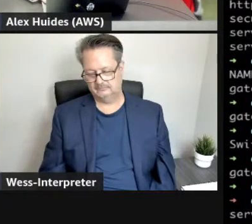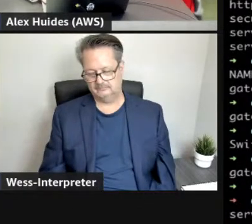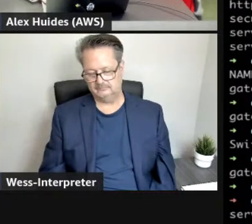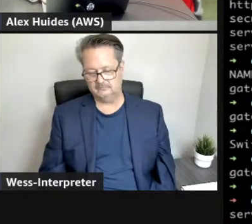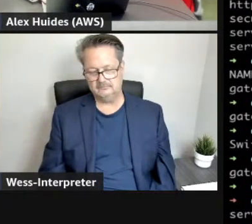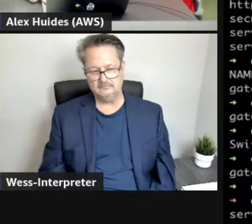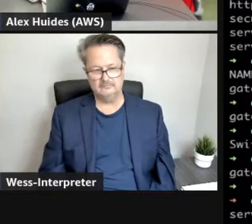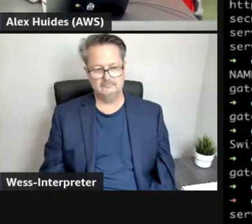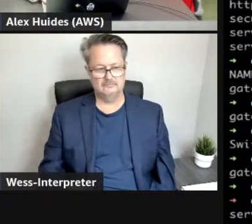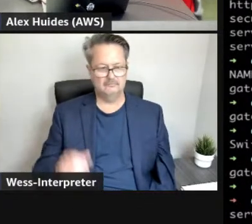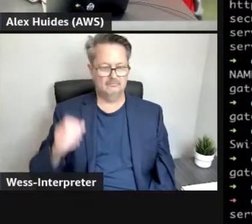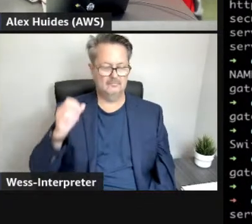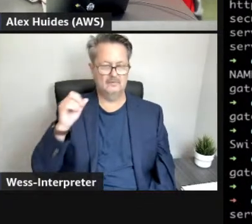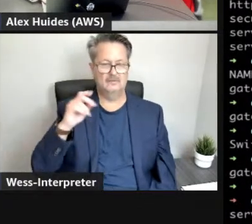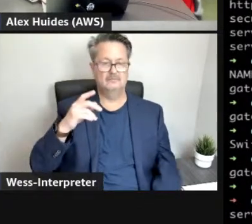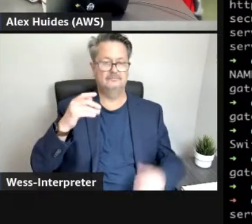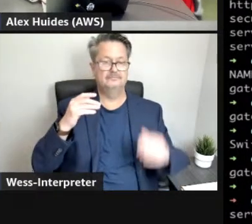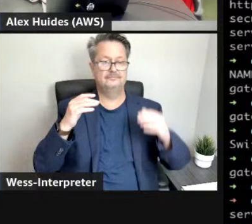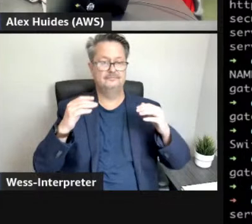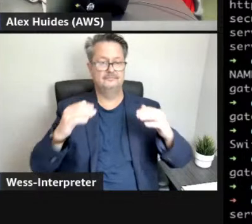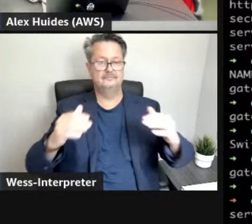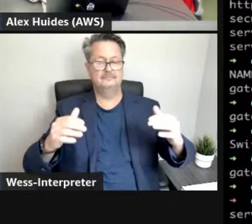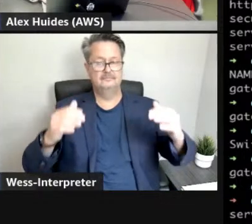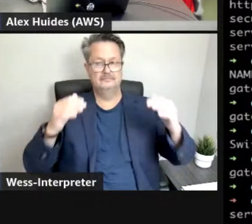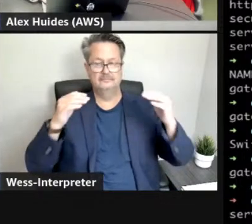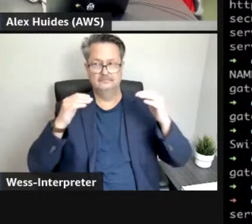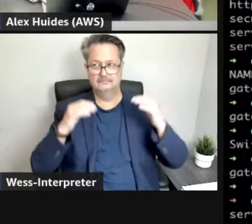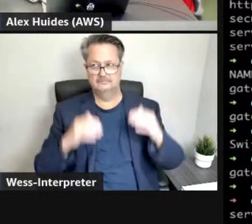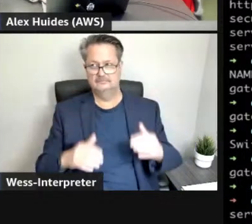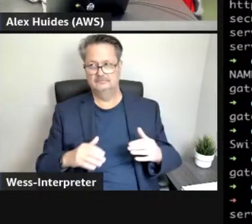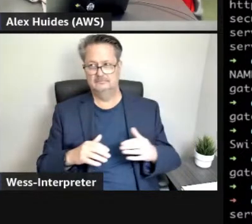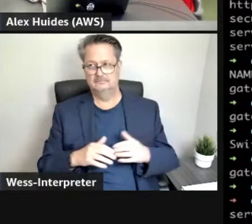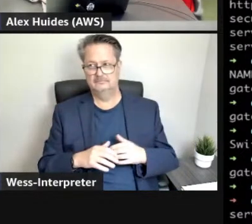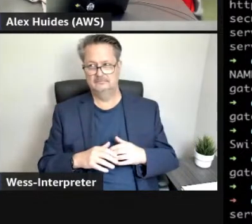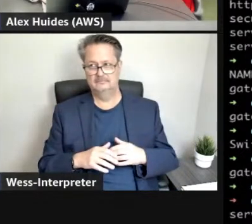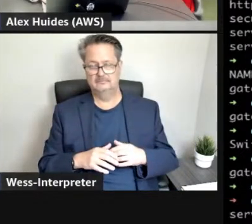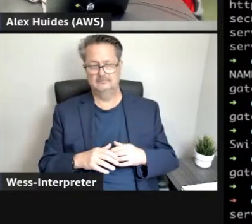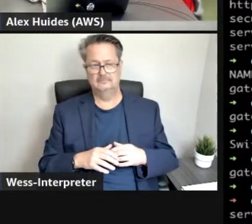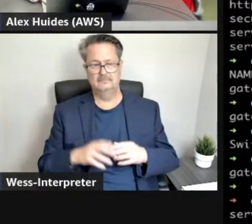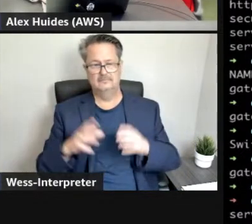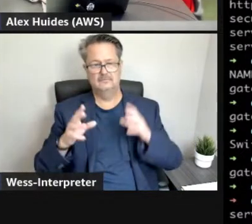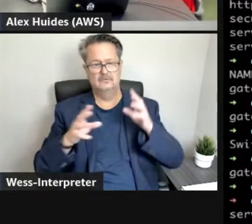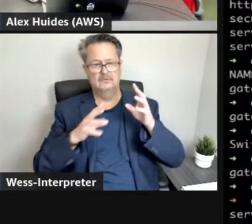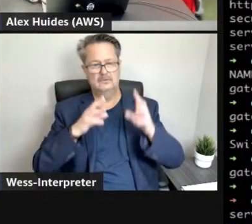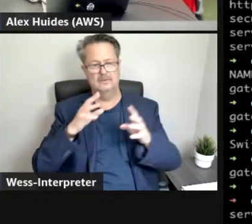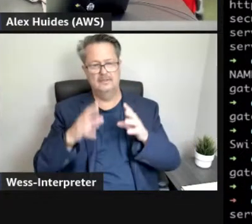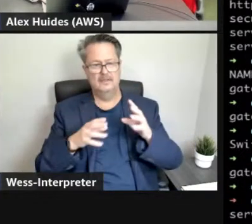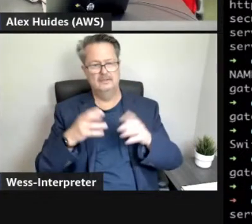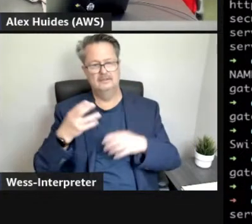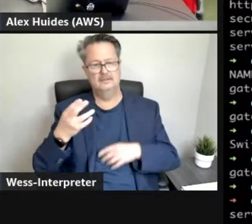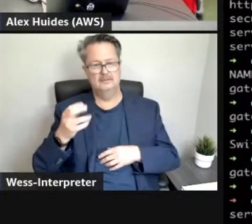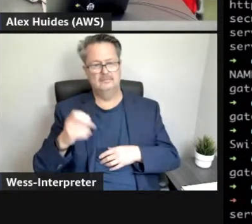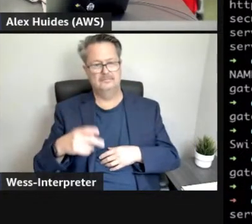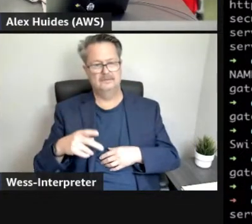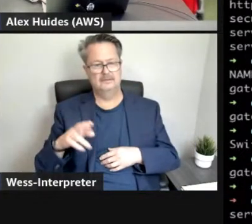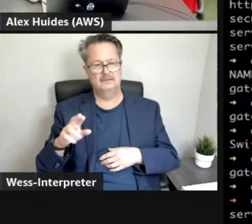Okay. Next step is to create the HTTP route because we have all the